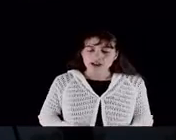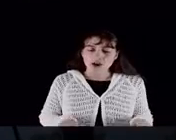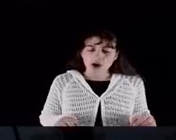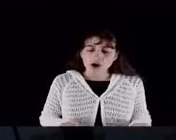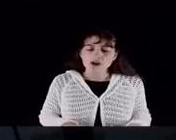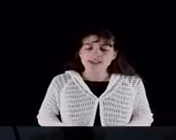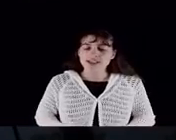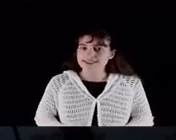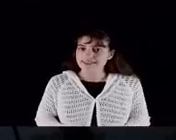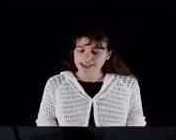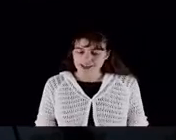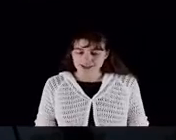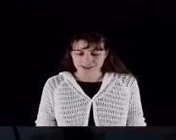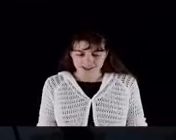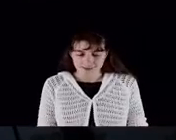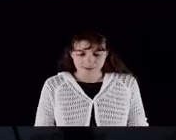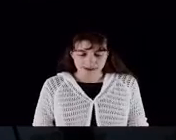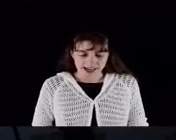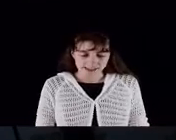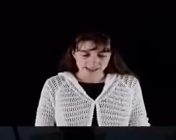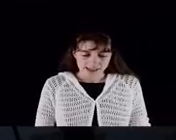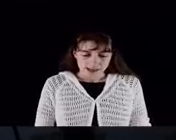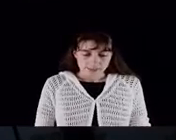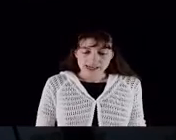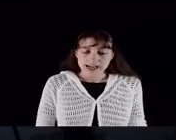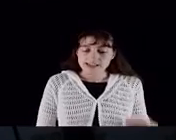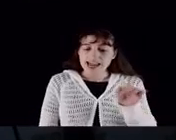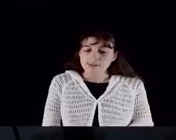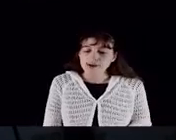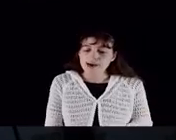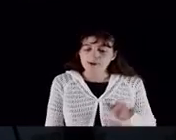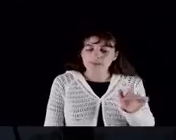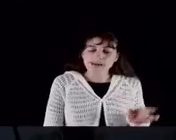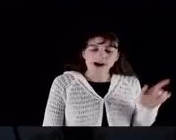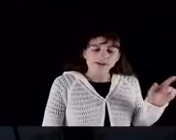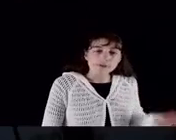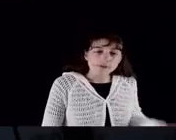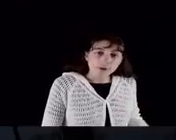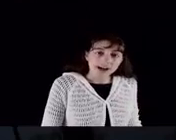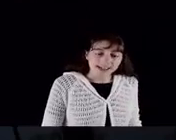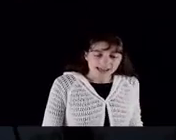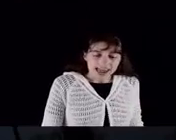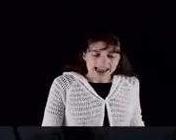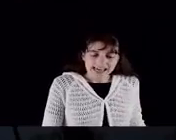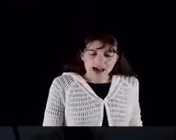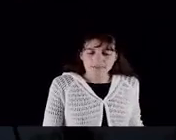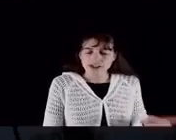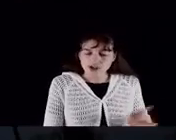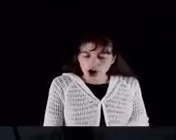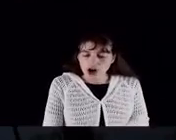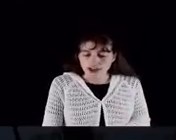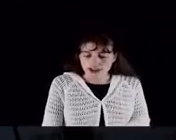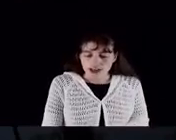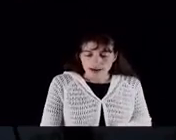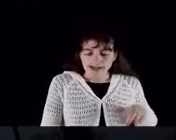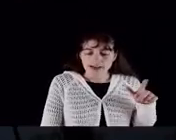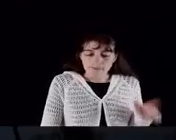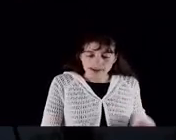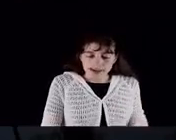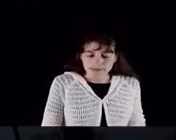shall all the nations of the earth be blessed, because that Abraham obeyed my voice and kept my charge,